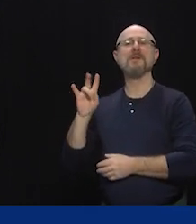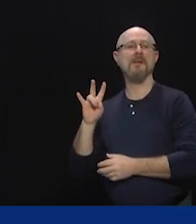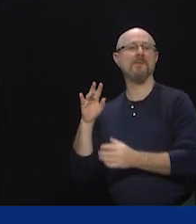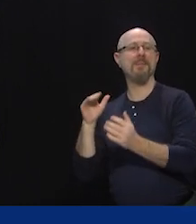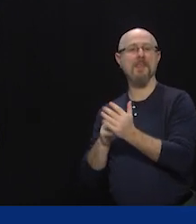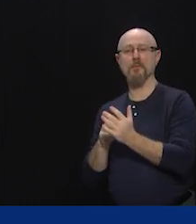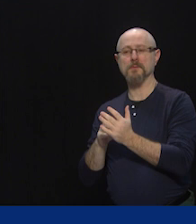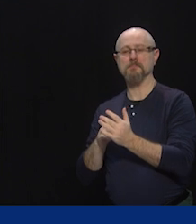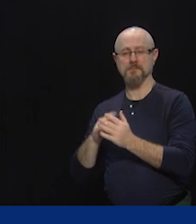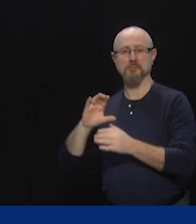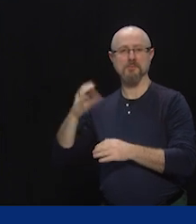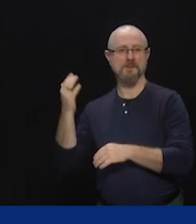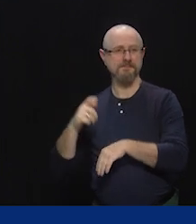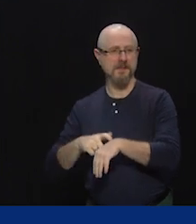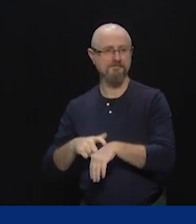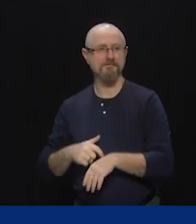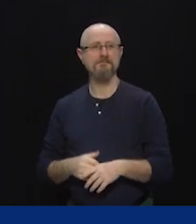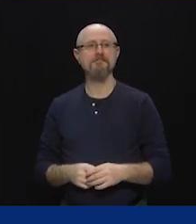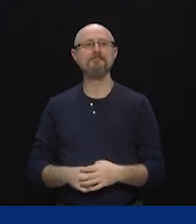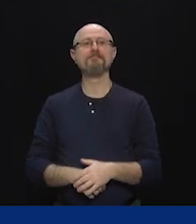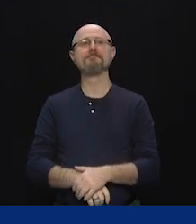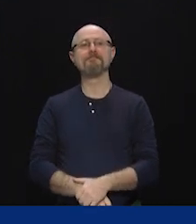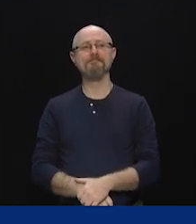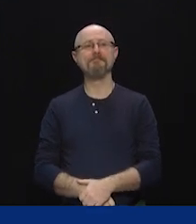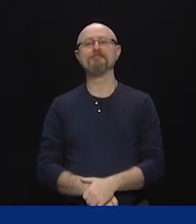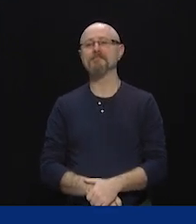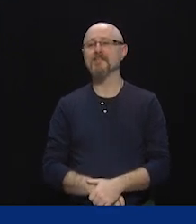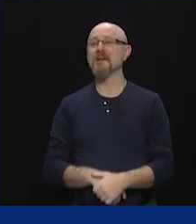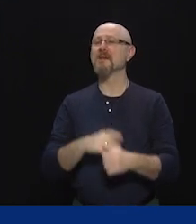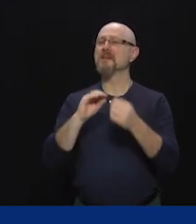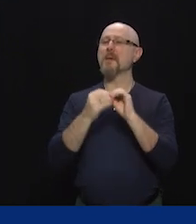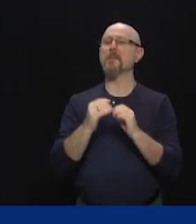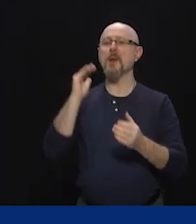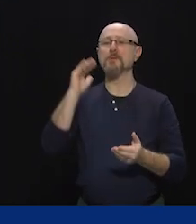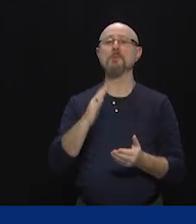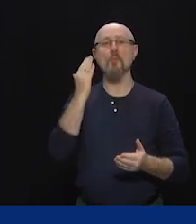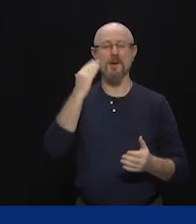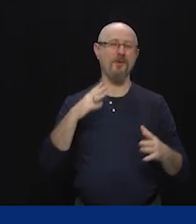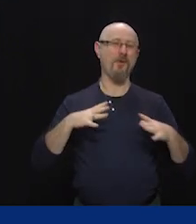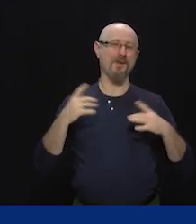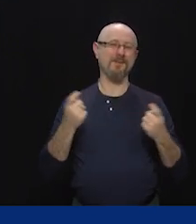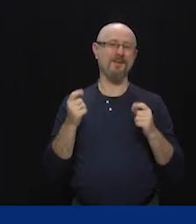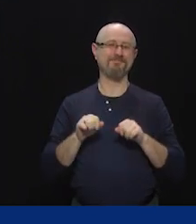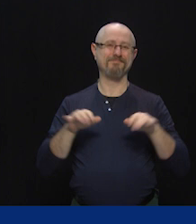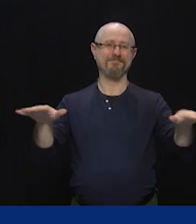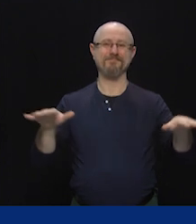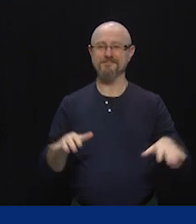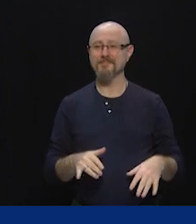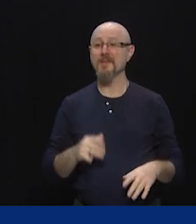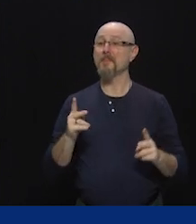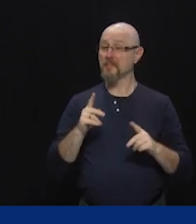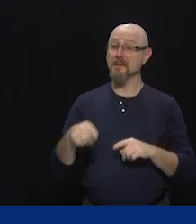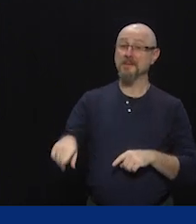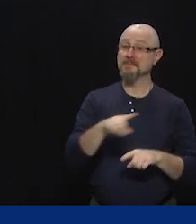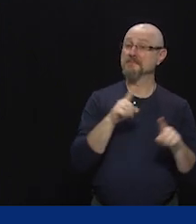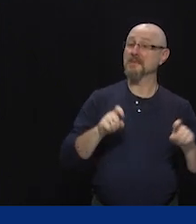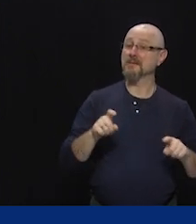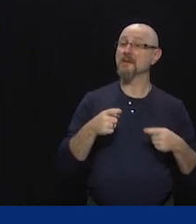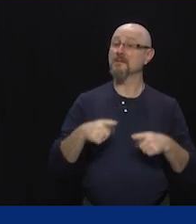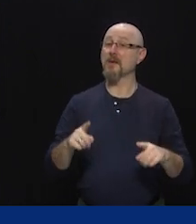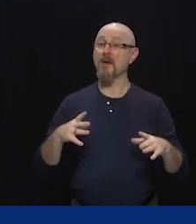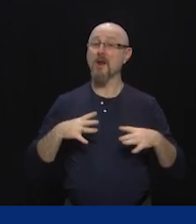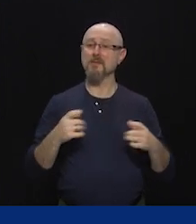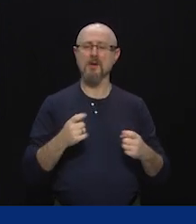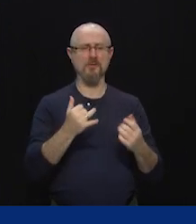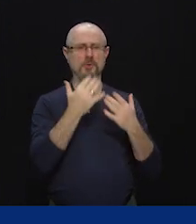are looking at different numbers just because of the holidays. A lot of people are getting tested around the holidays. We're grateful for that. You answered our call to